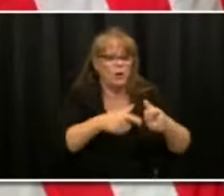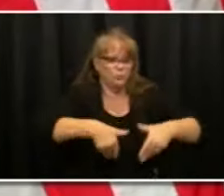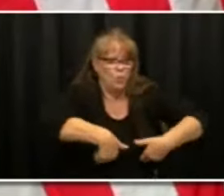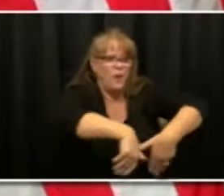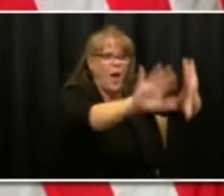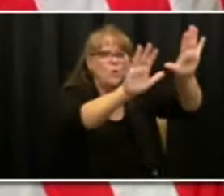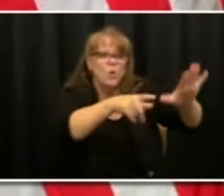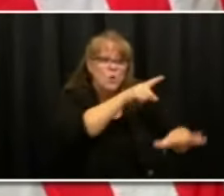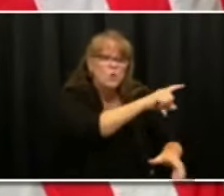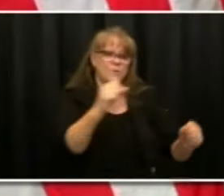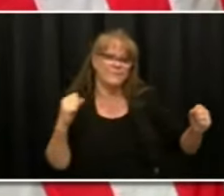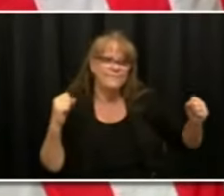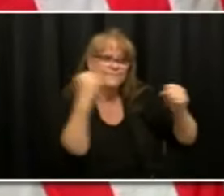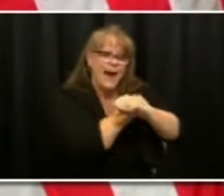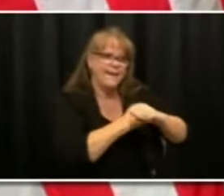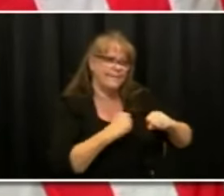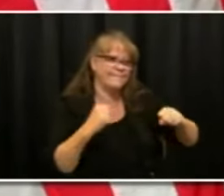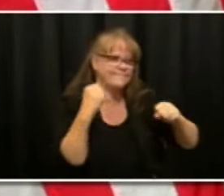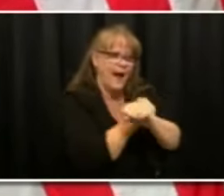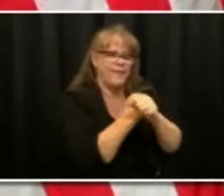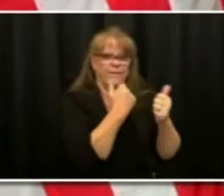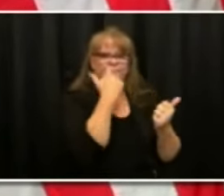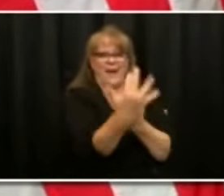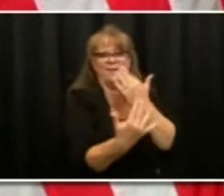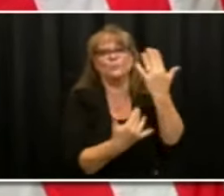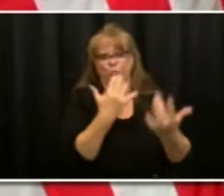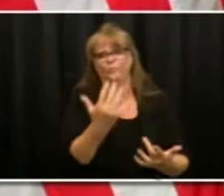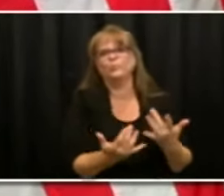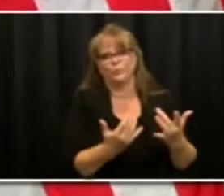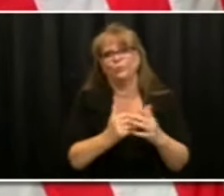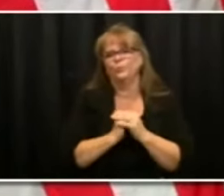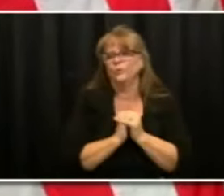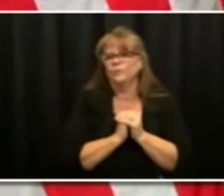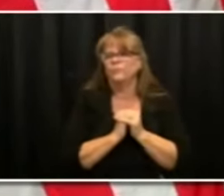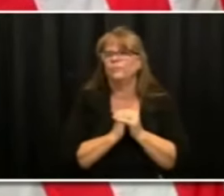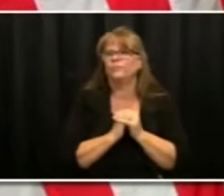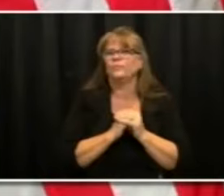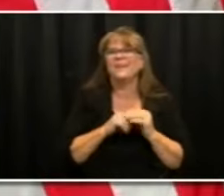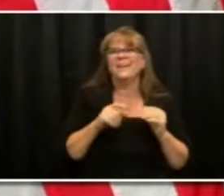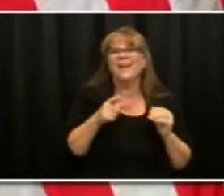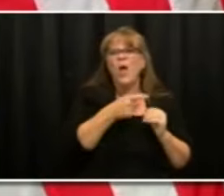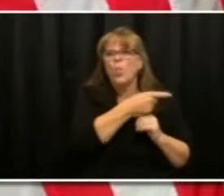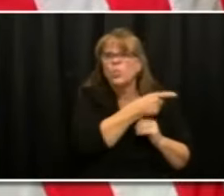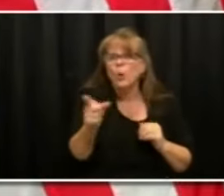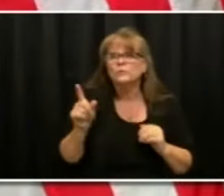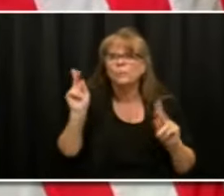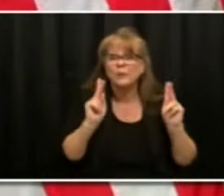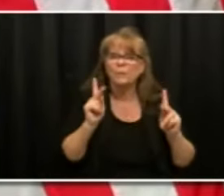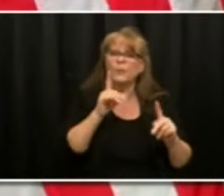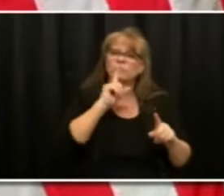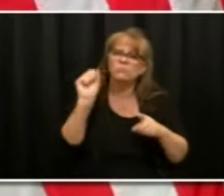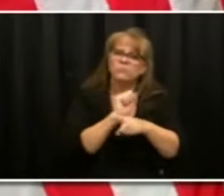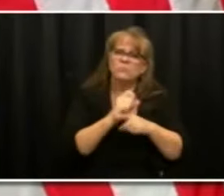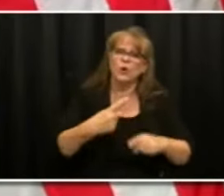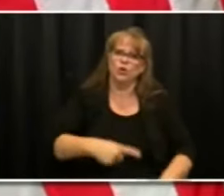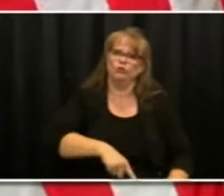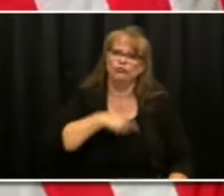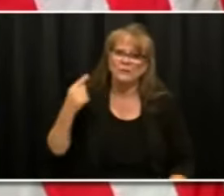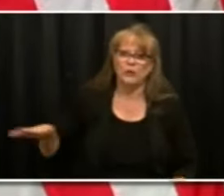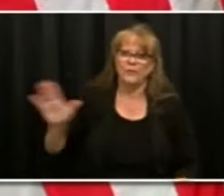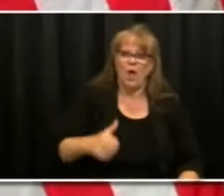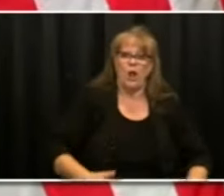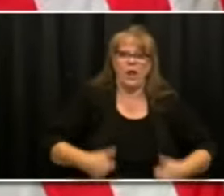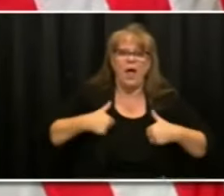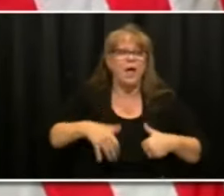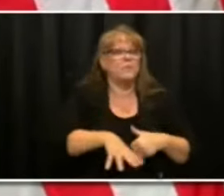hours away from their families, risking smoke inhalation to protect our homes, our communities,